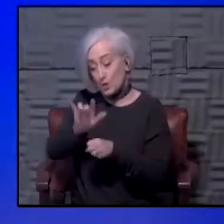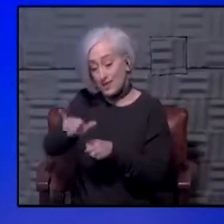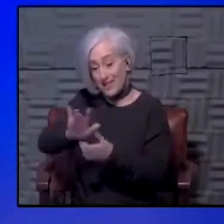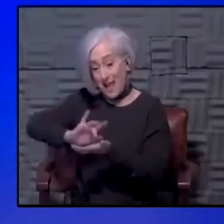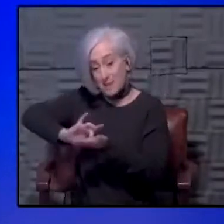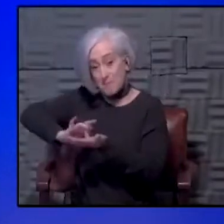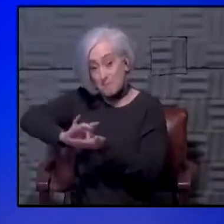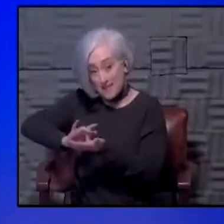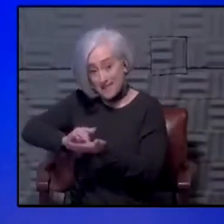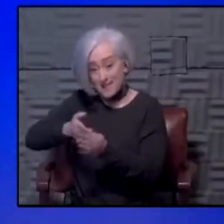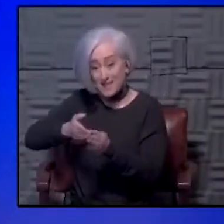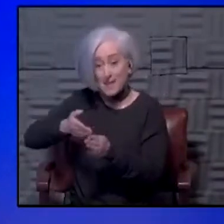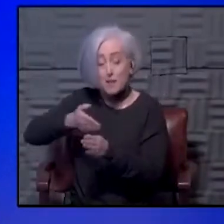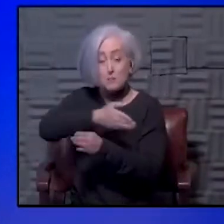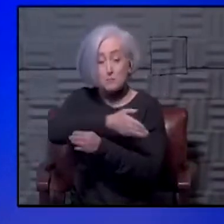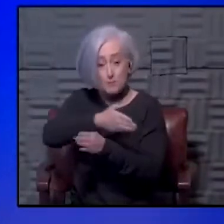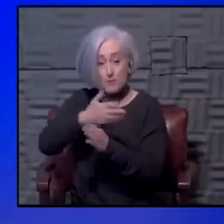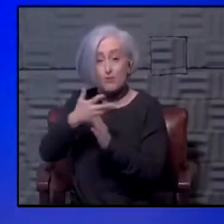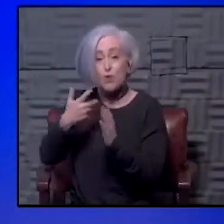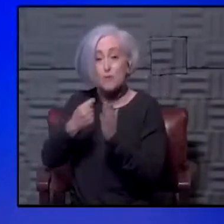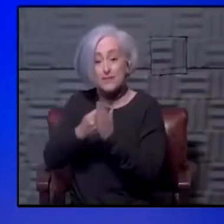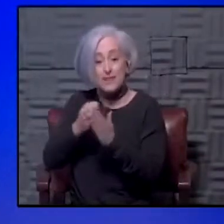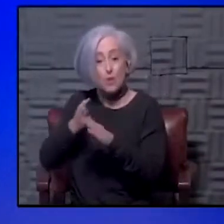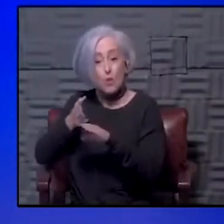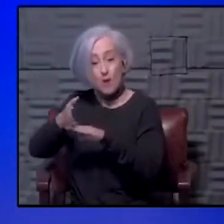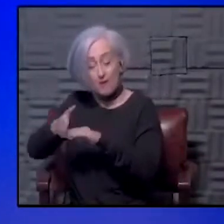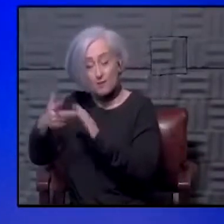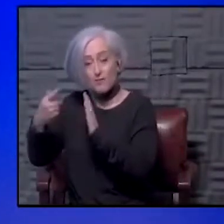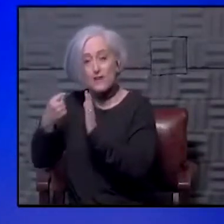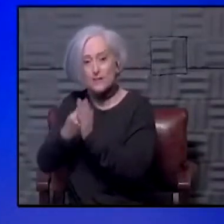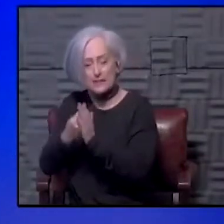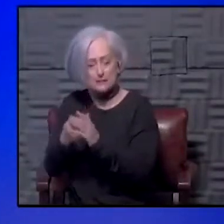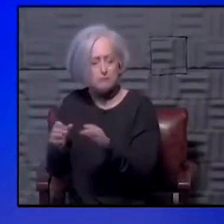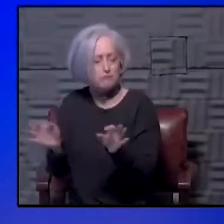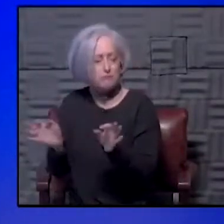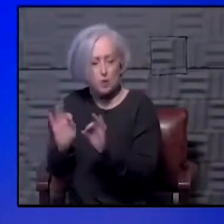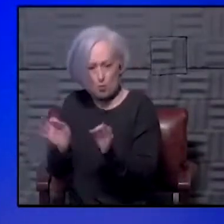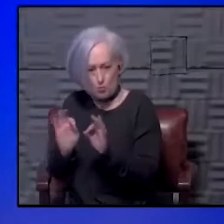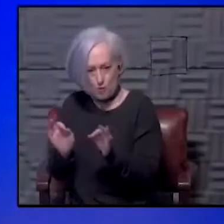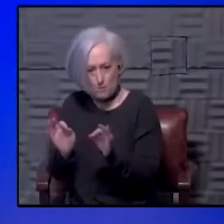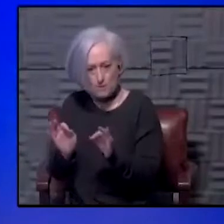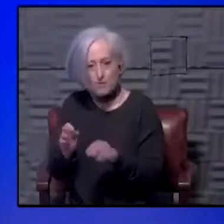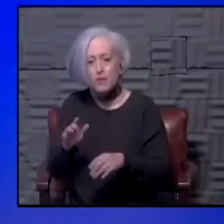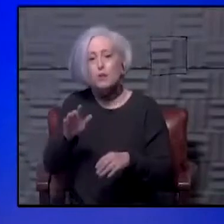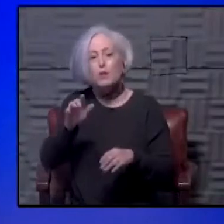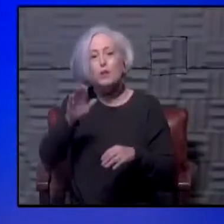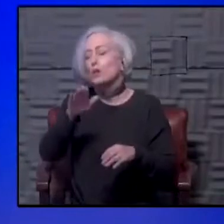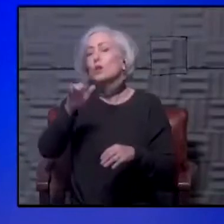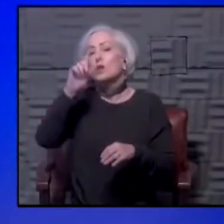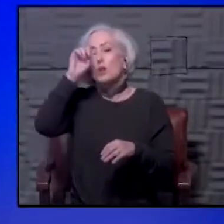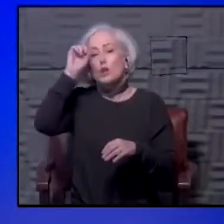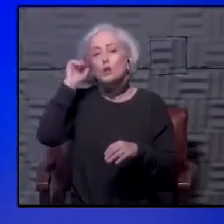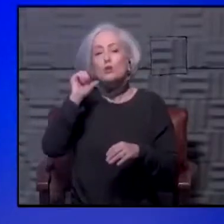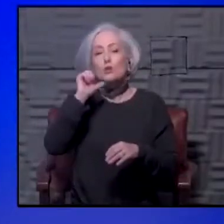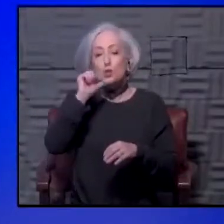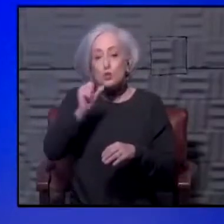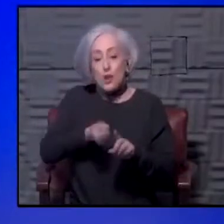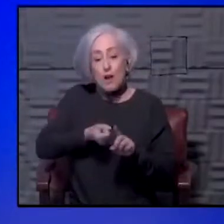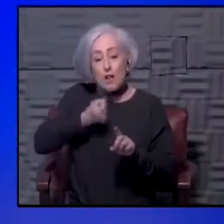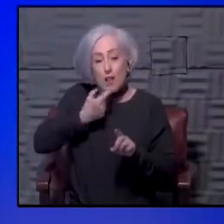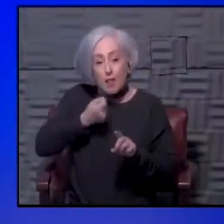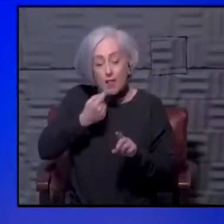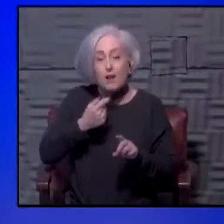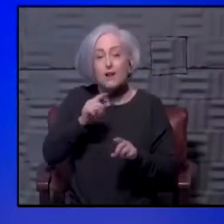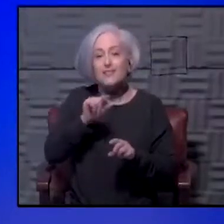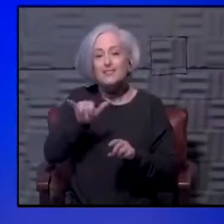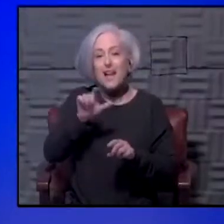medications post-vaccine, if you have symptoms, is not a problem. They do recommend not pre-treating in anticipation of preventing those